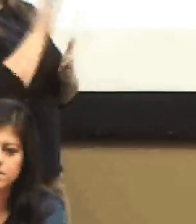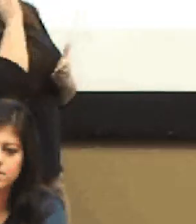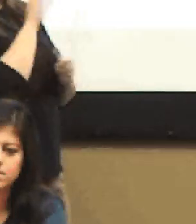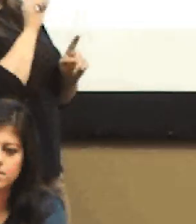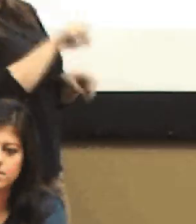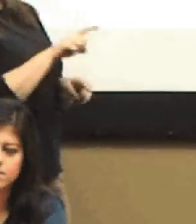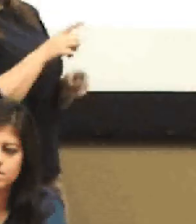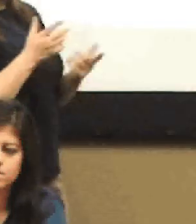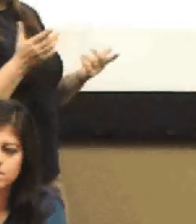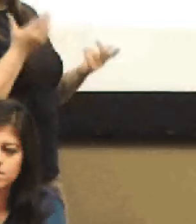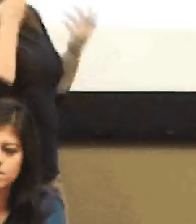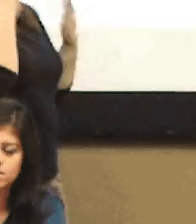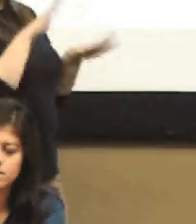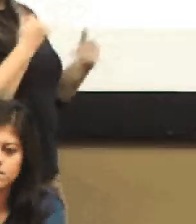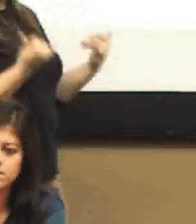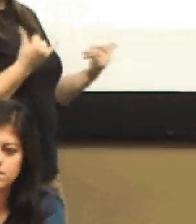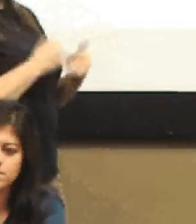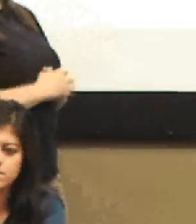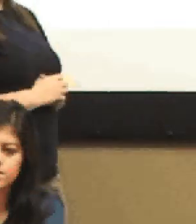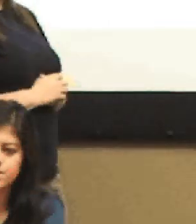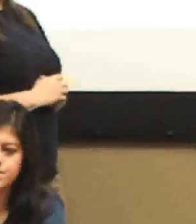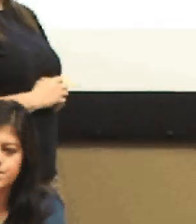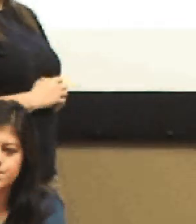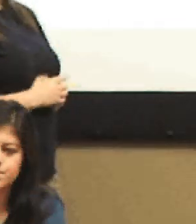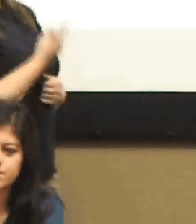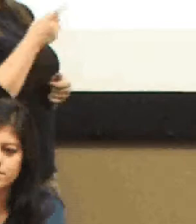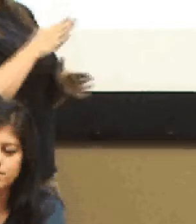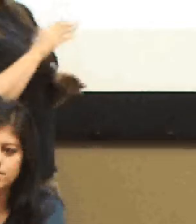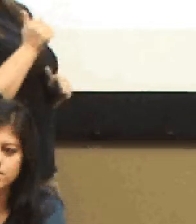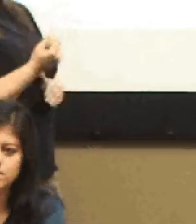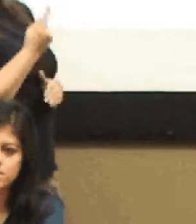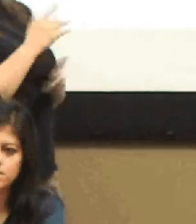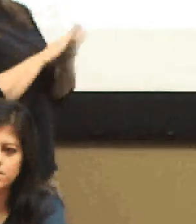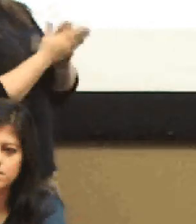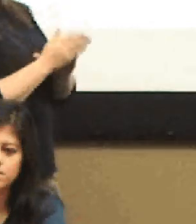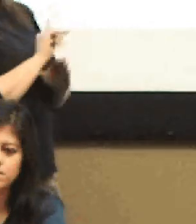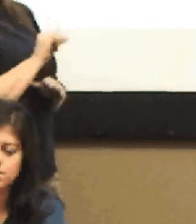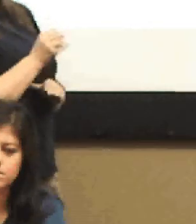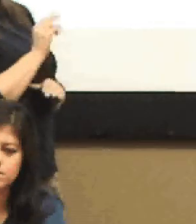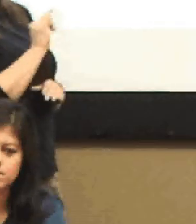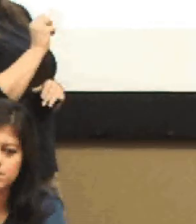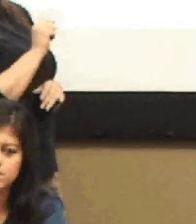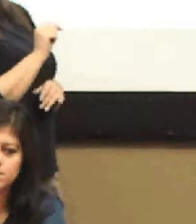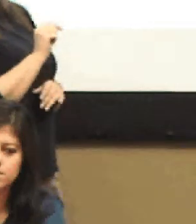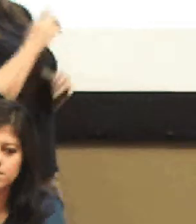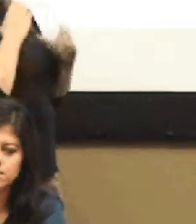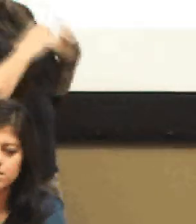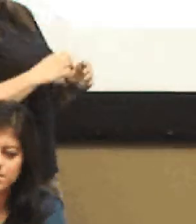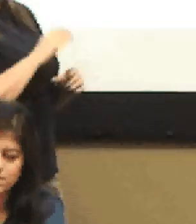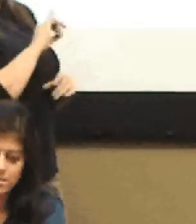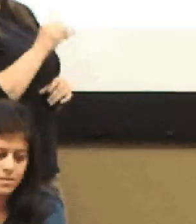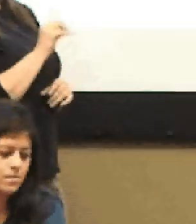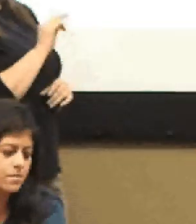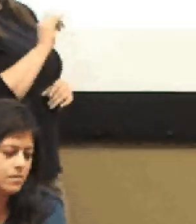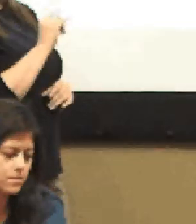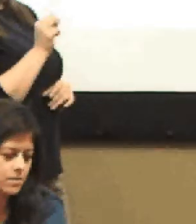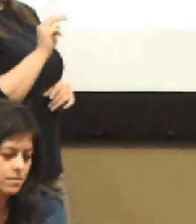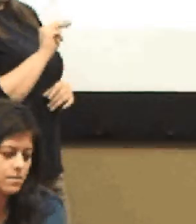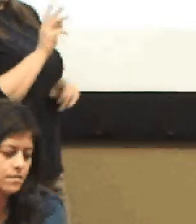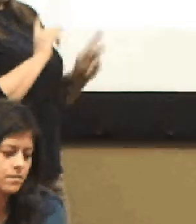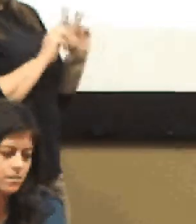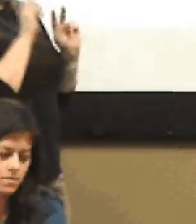to go, we don't know at this point. I mean, in one sense, everybody has become a journalist, you know, citizen journalism.